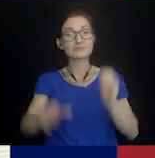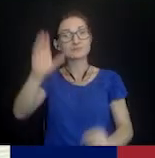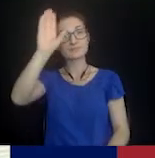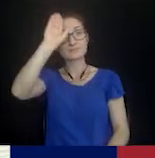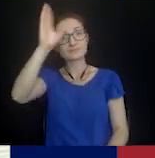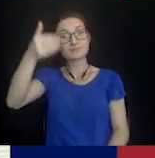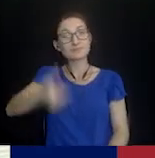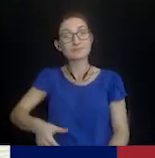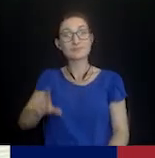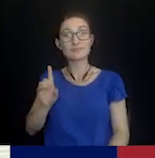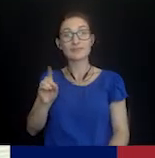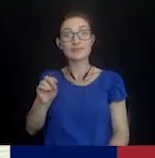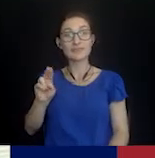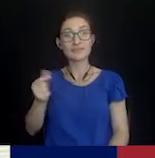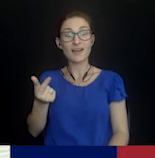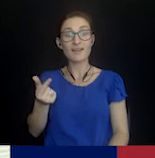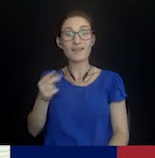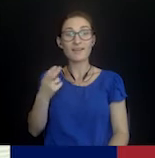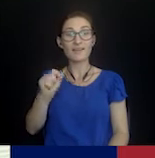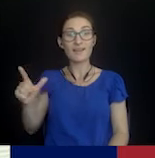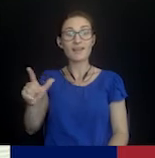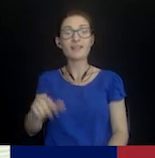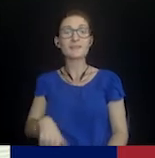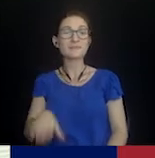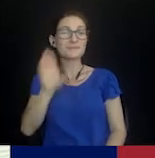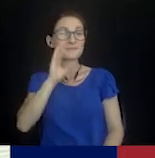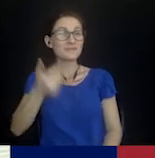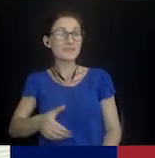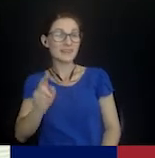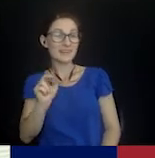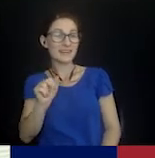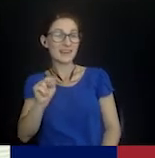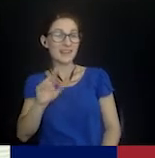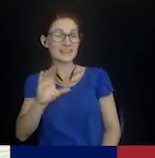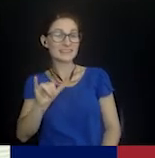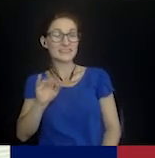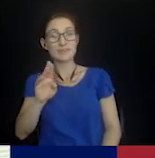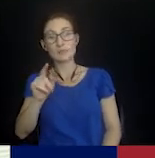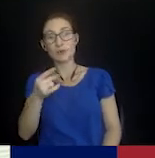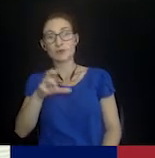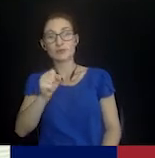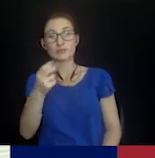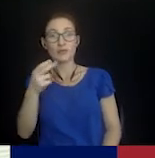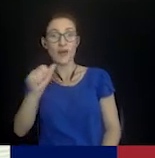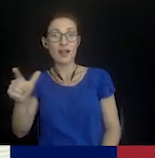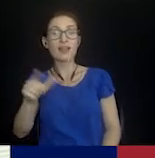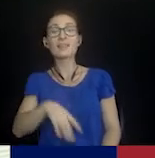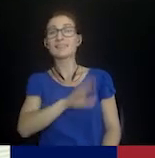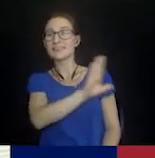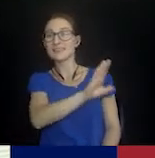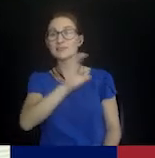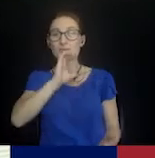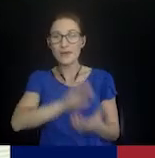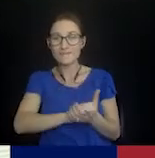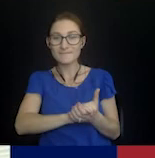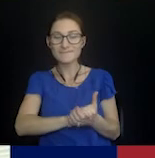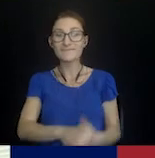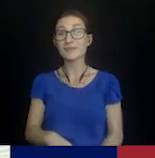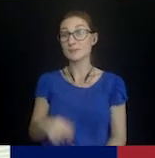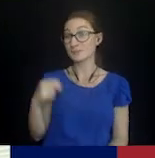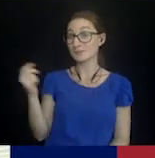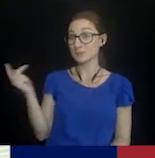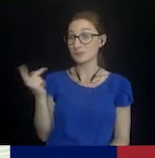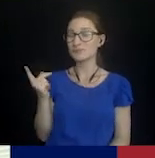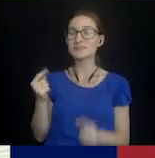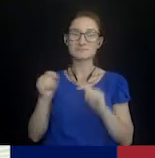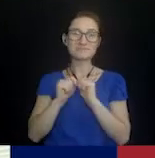Greetings, I'm Doug Hall. And I'm Nancy D. Burgess Hall, Doug's wife. The two